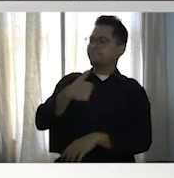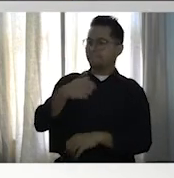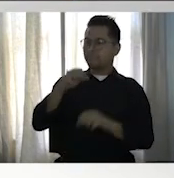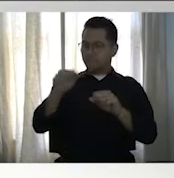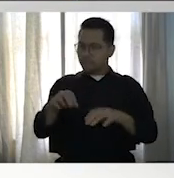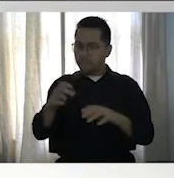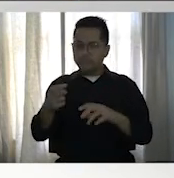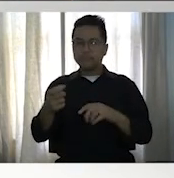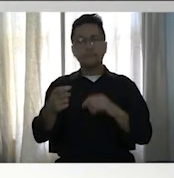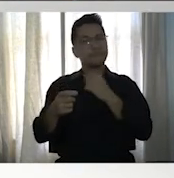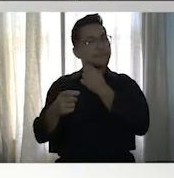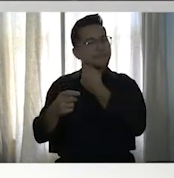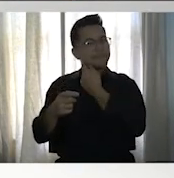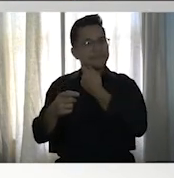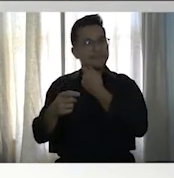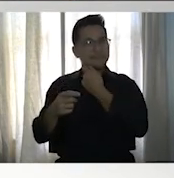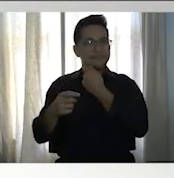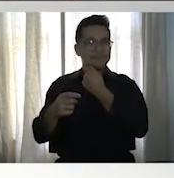can hang up.